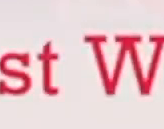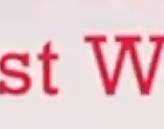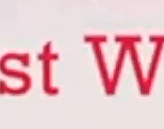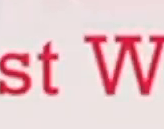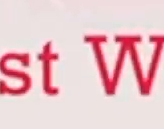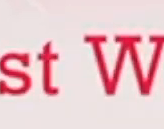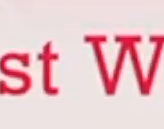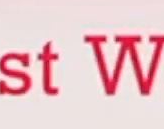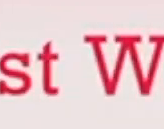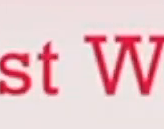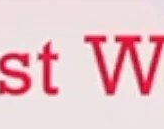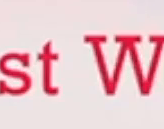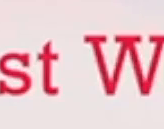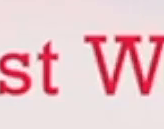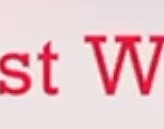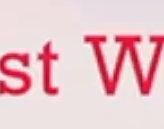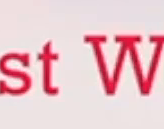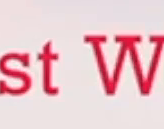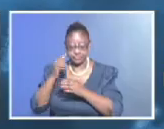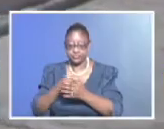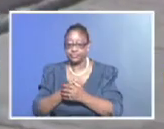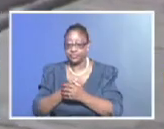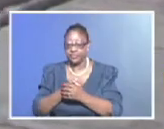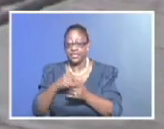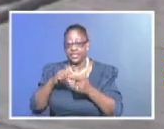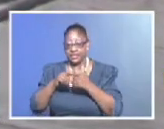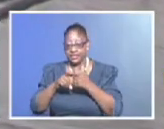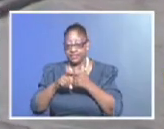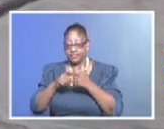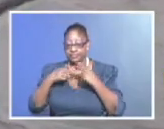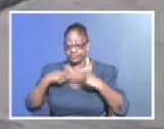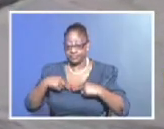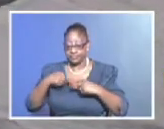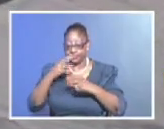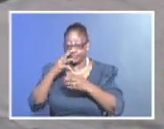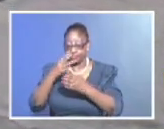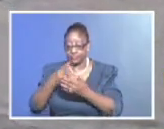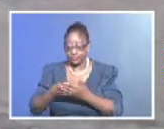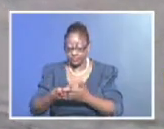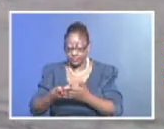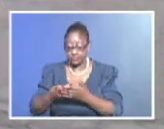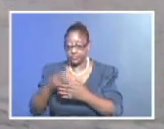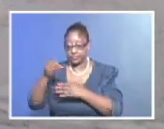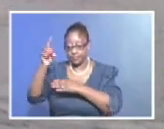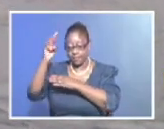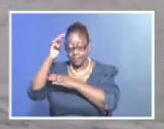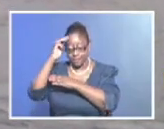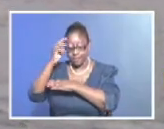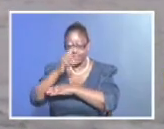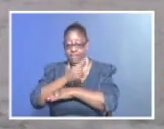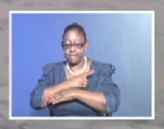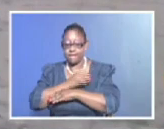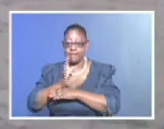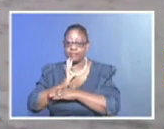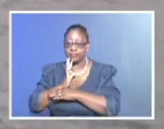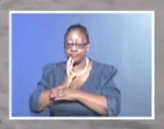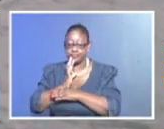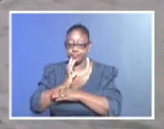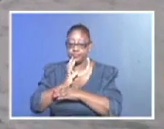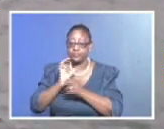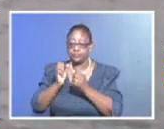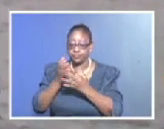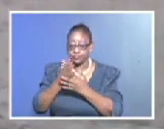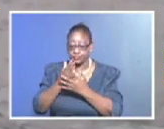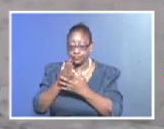world. 393-3100. Health and Wellness Minister, the Honorable Dr. Michael Darville, sharing with reporters last week